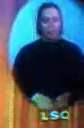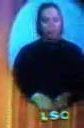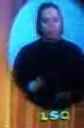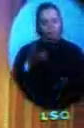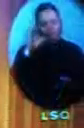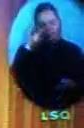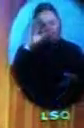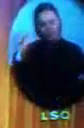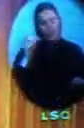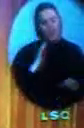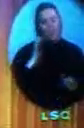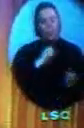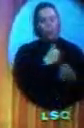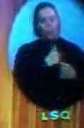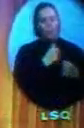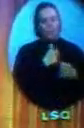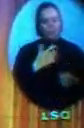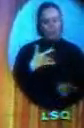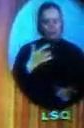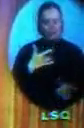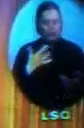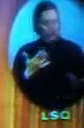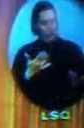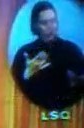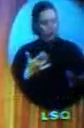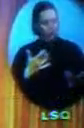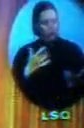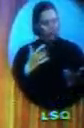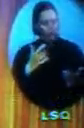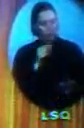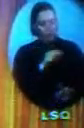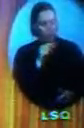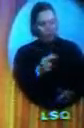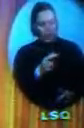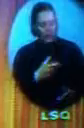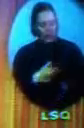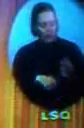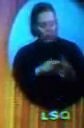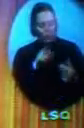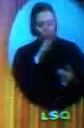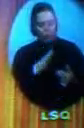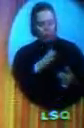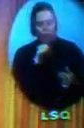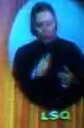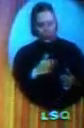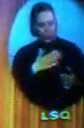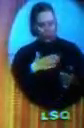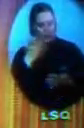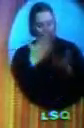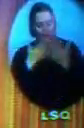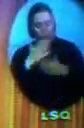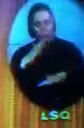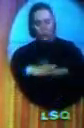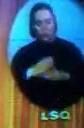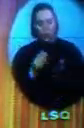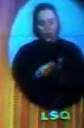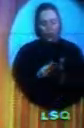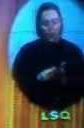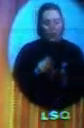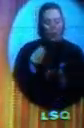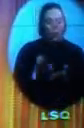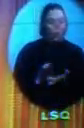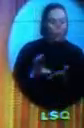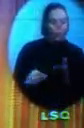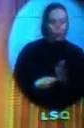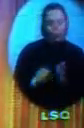Mr. Speaker, veterans feel betrayed. The government failed to address their chief concern of the lump sum payment.